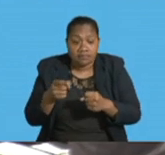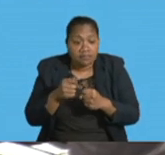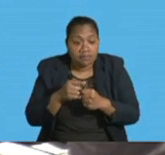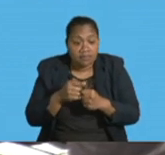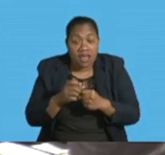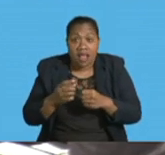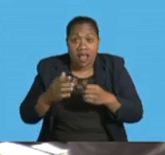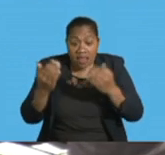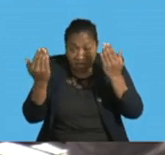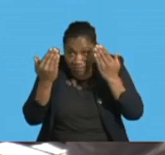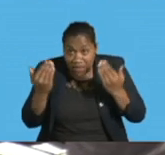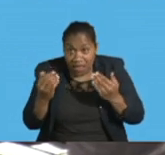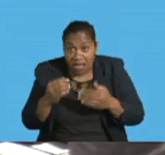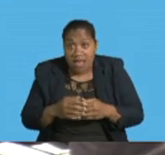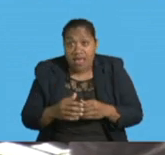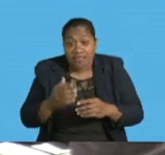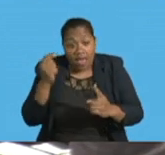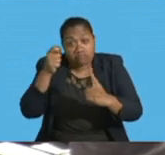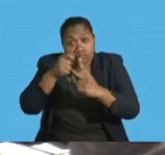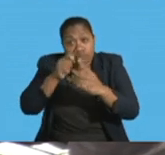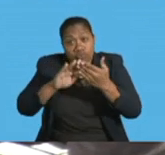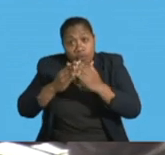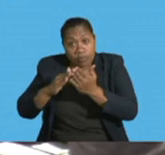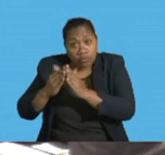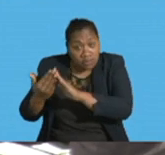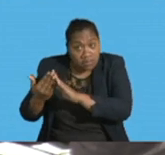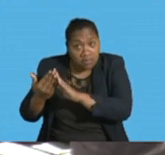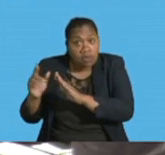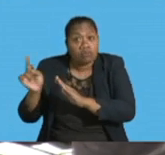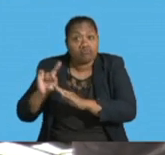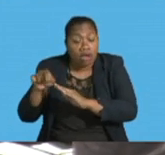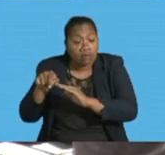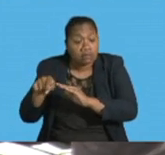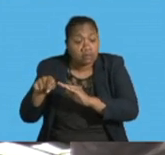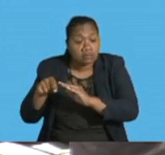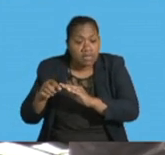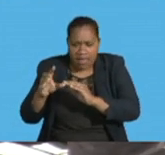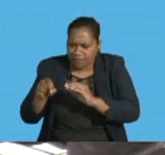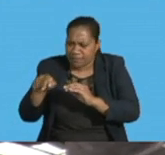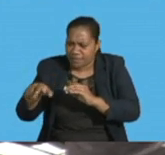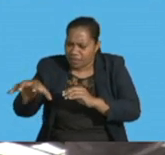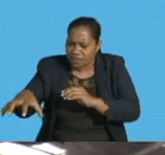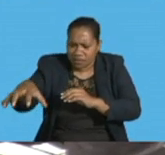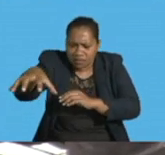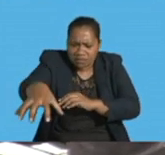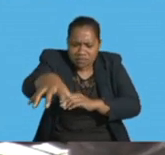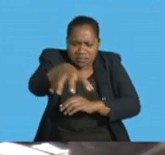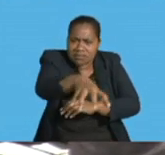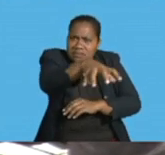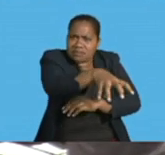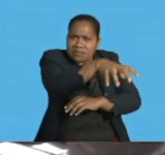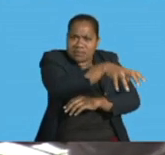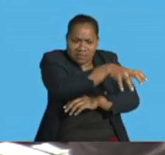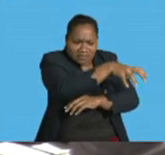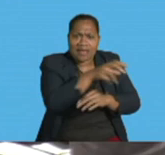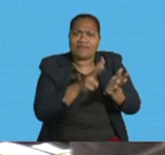Honorable Speaker say, the target communities include the villages of Natila, Waigoka, Nasilai,